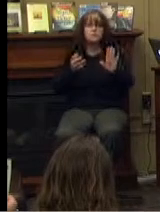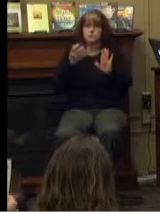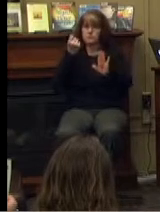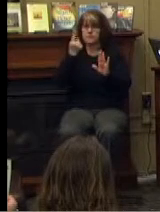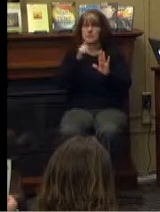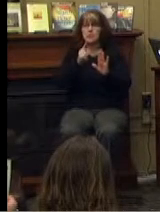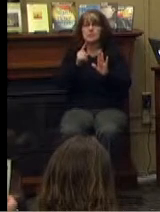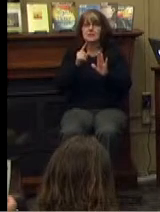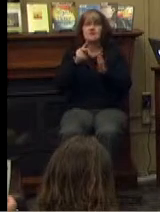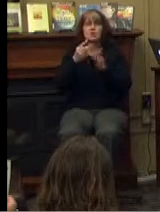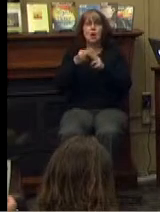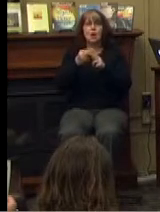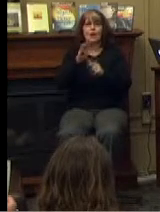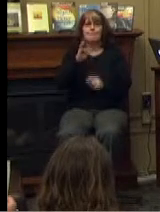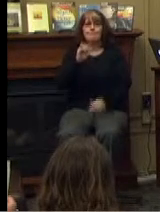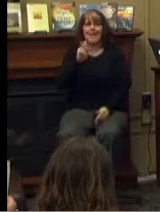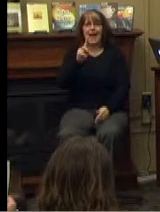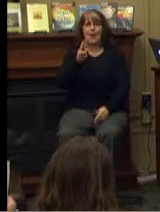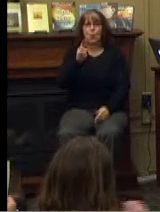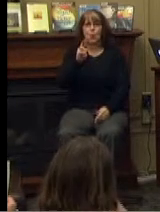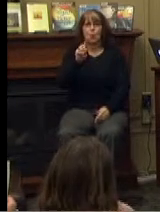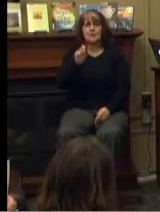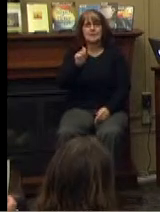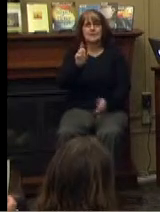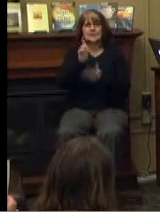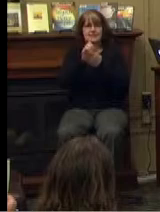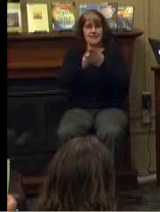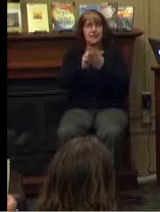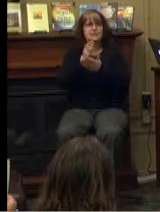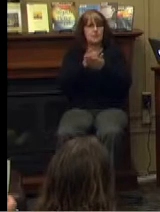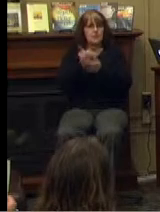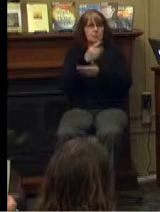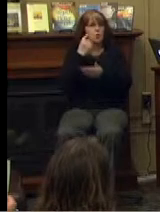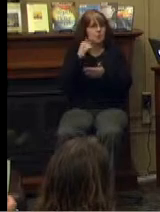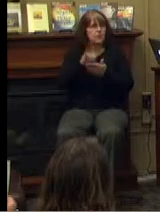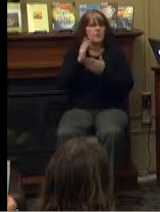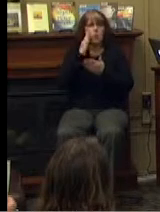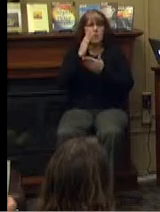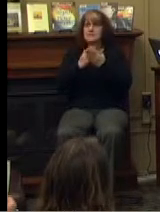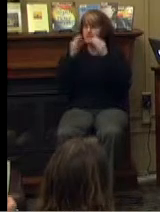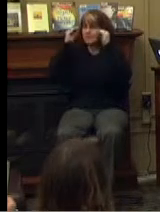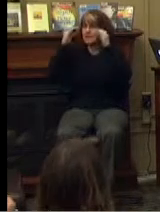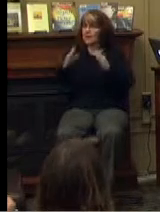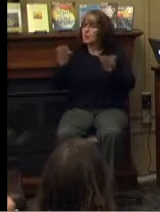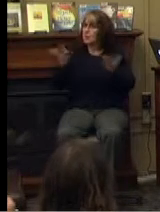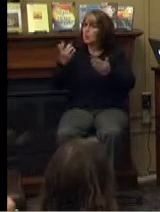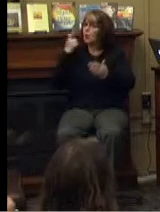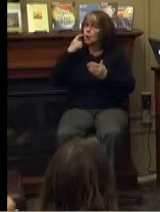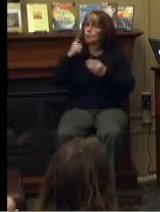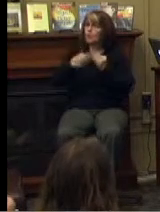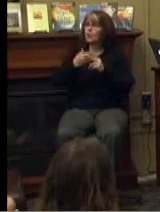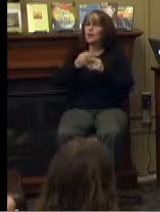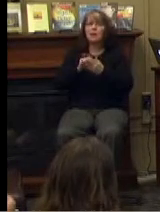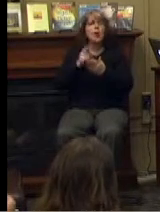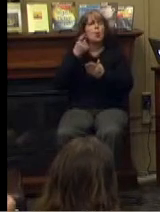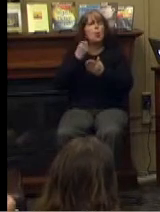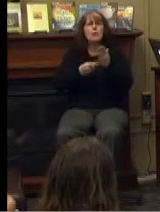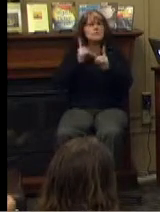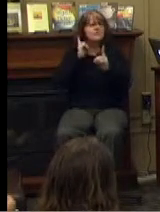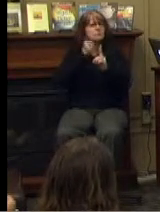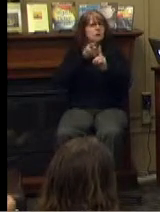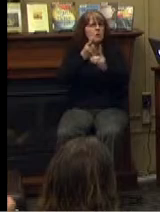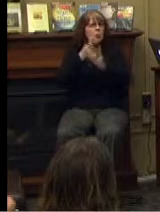It's called backwards design. For some that you've heard, and I know that there are some faculty here and they've heard of that. What's the objective? What is it